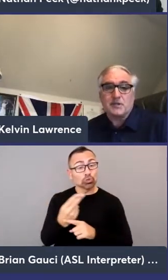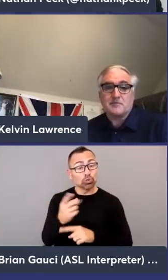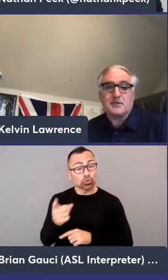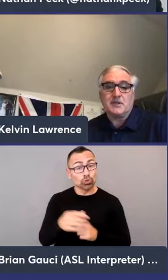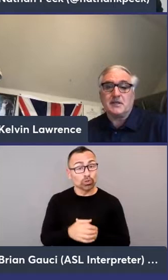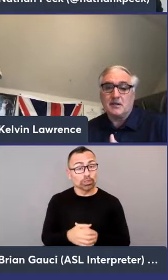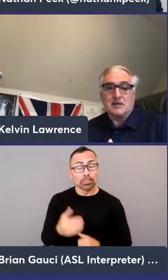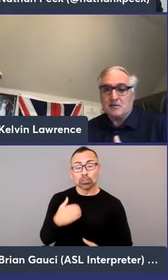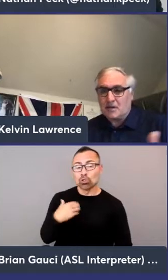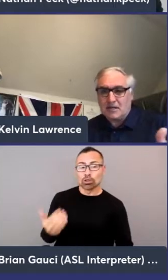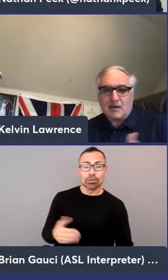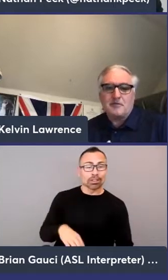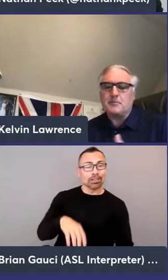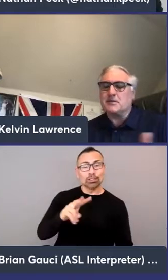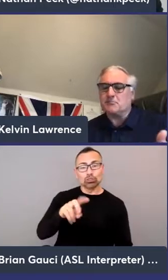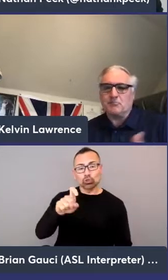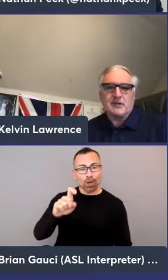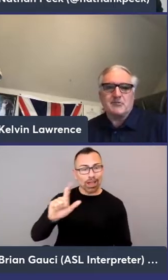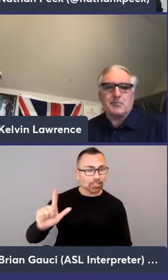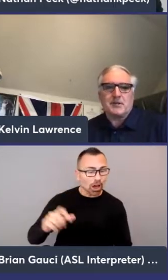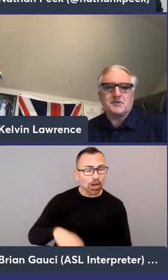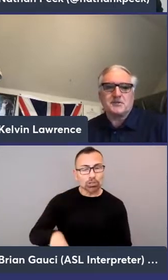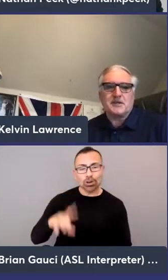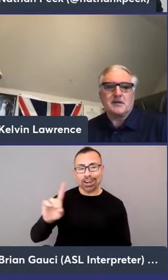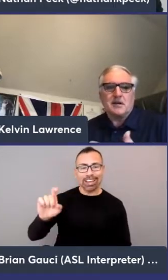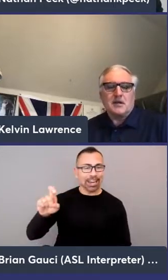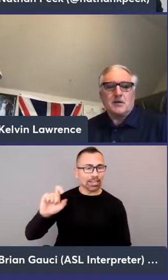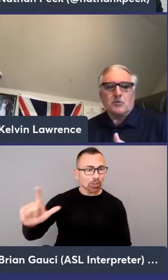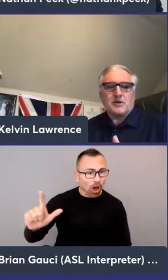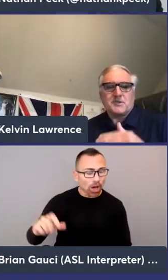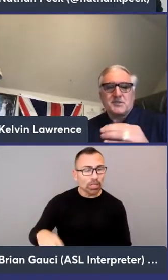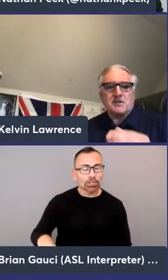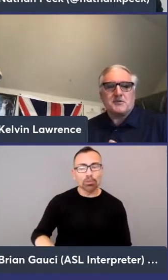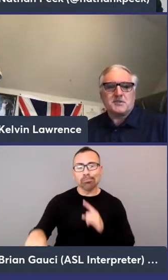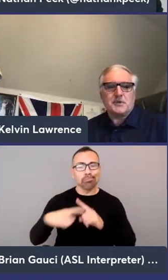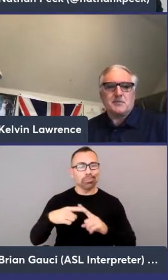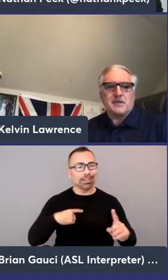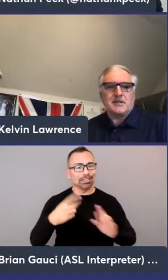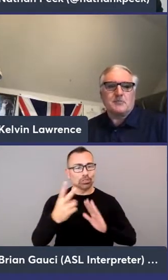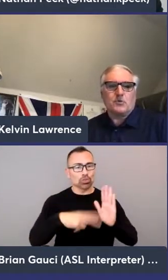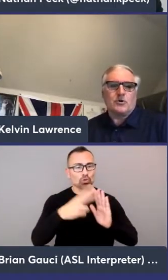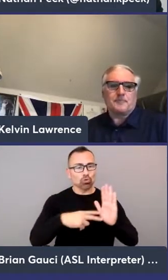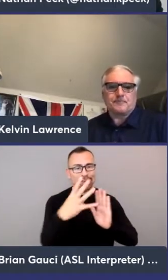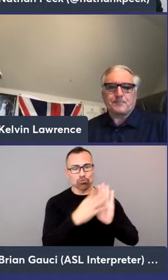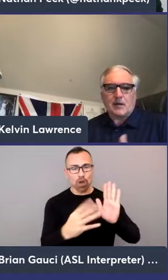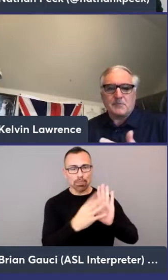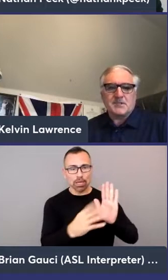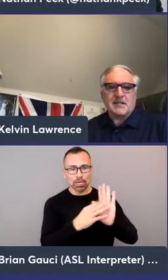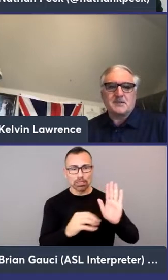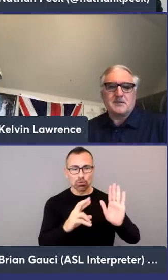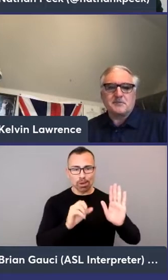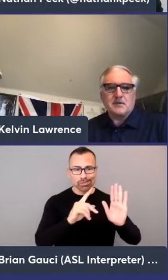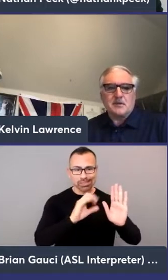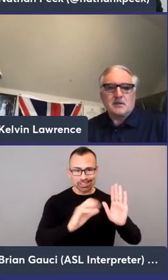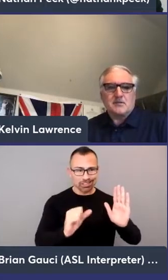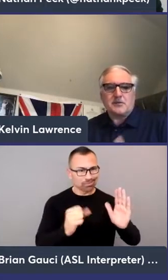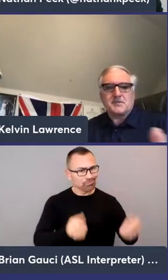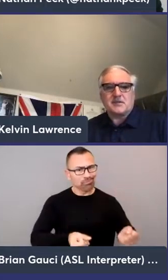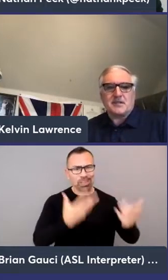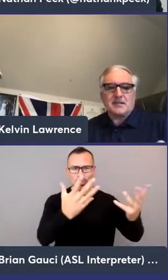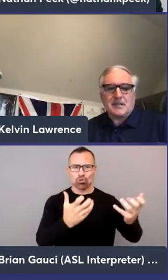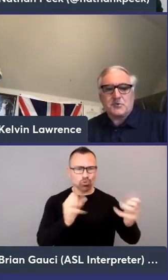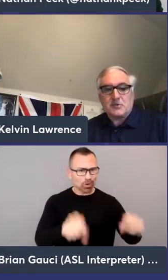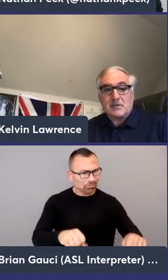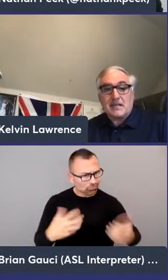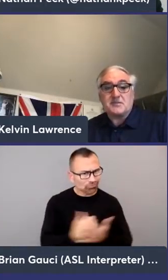large, whatever you need, and however many read replicas you need. Whereas with serverless, we can be a little more selective. Notice